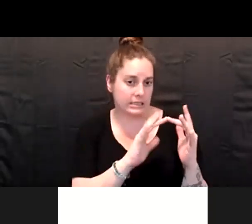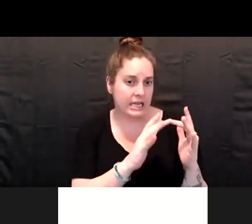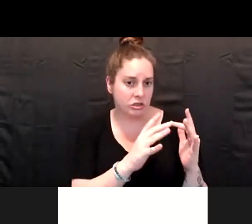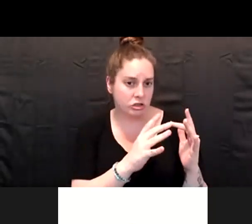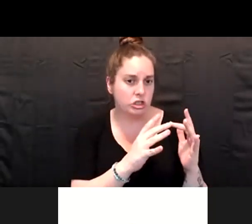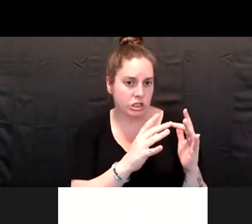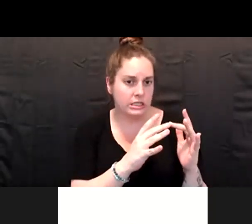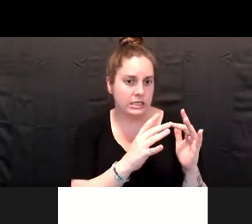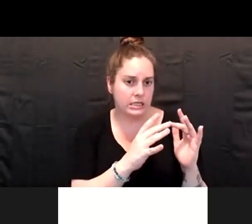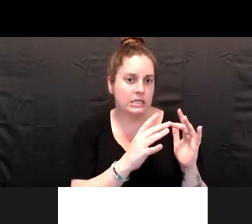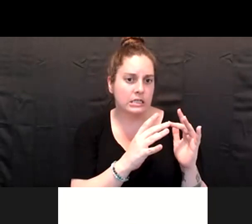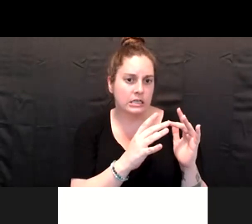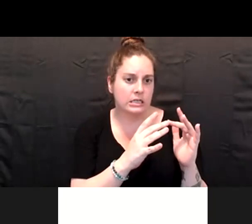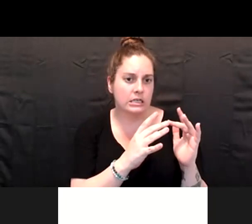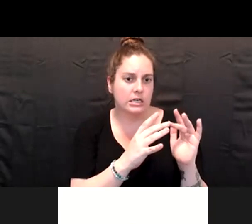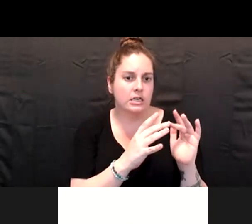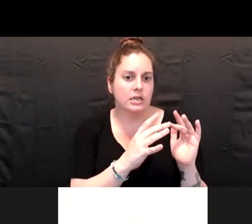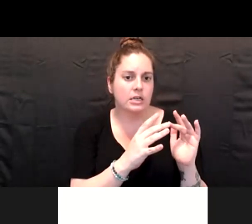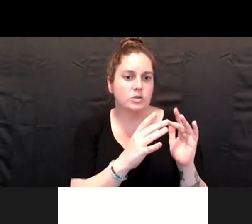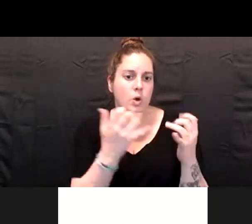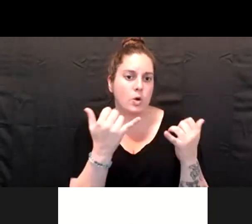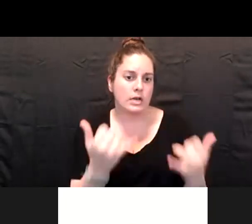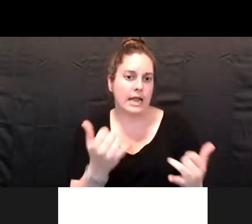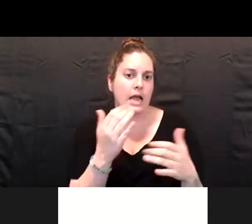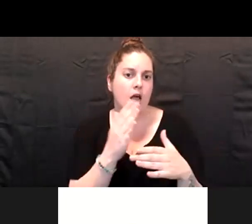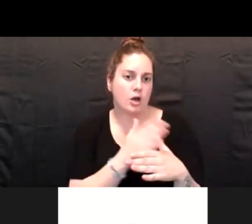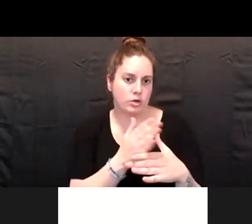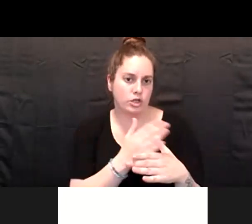So I'm gonna go ahead and share my screen.